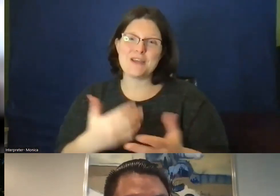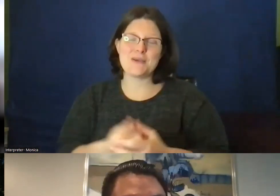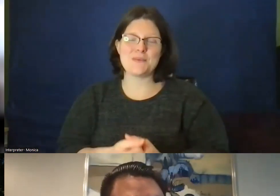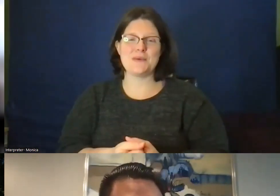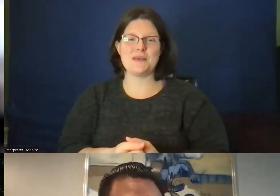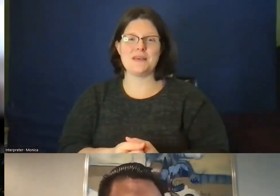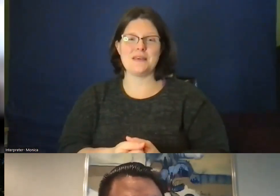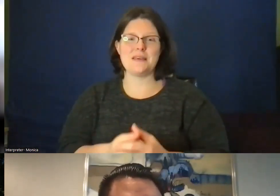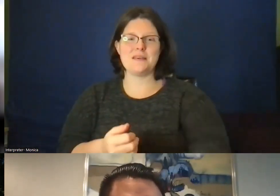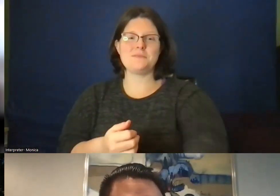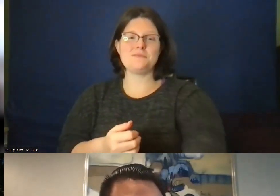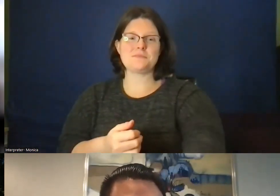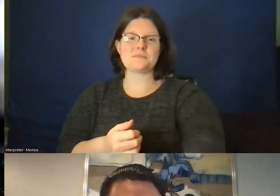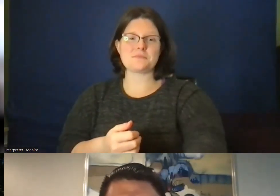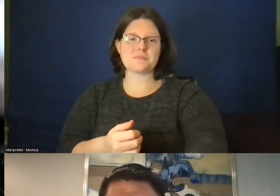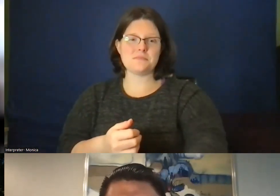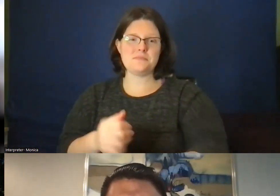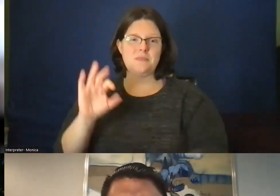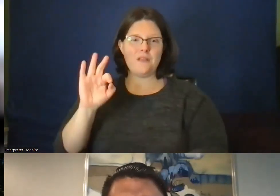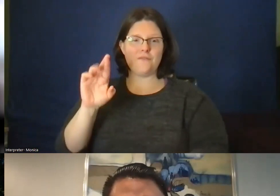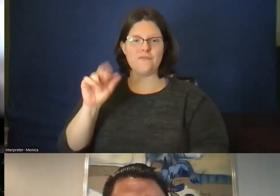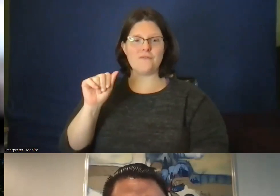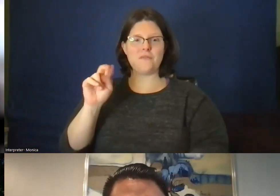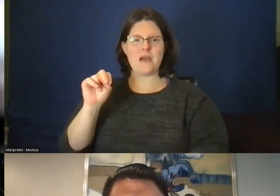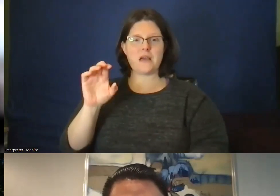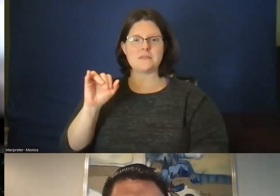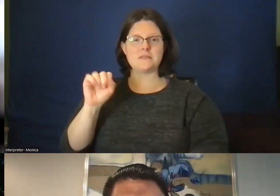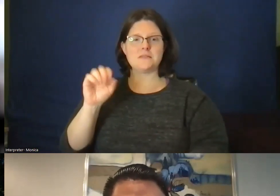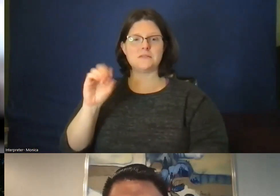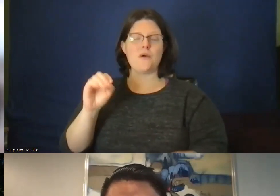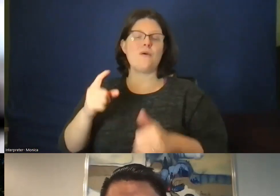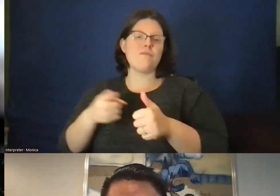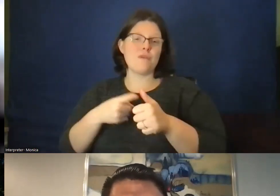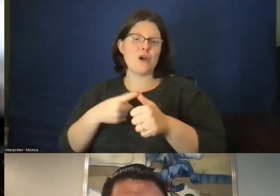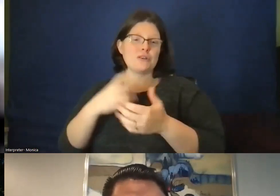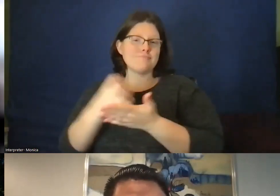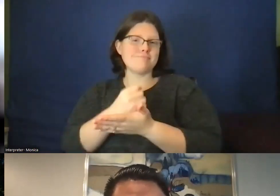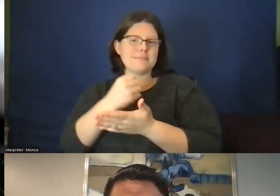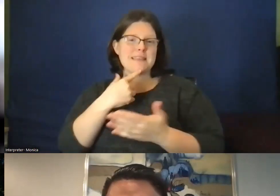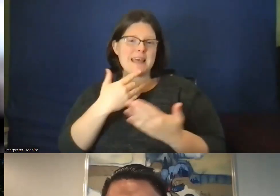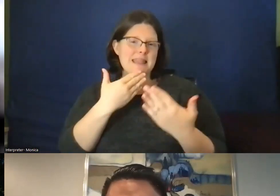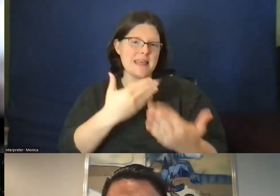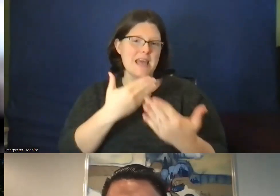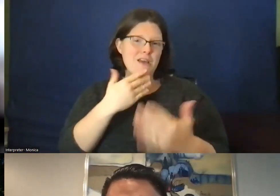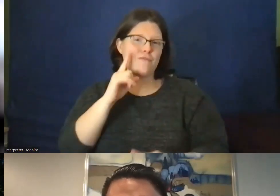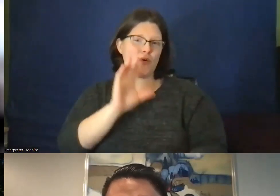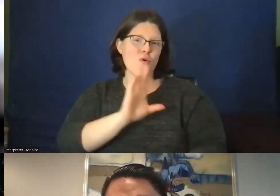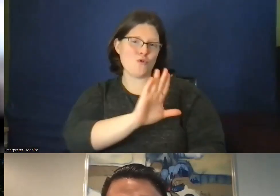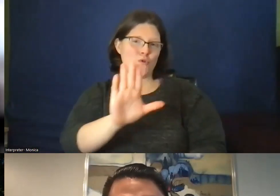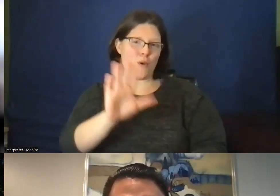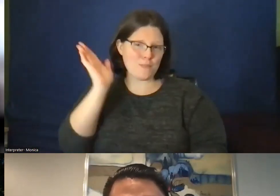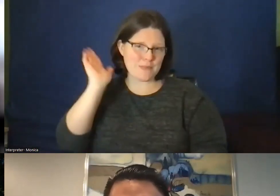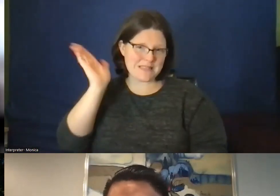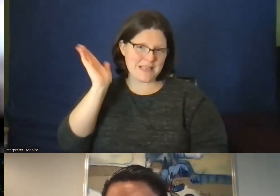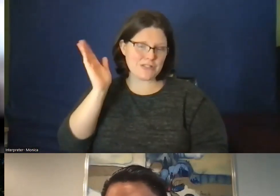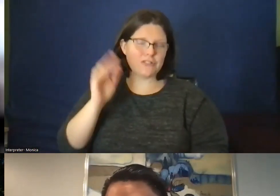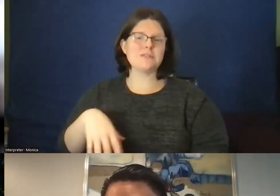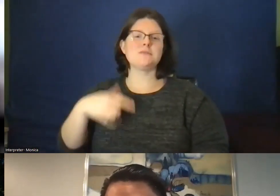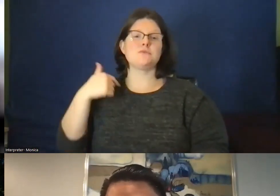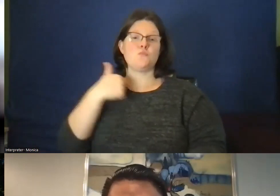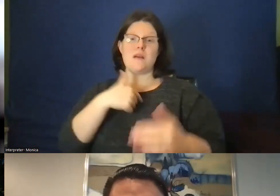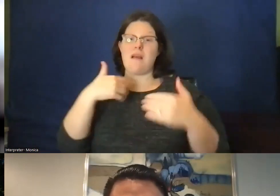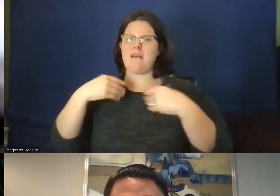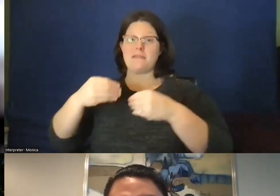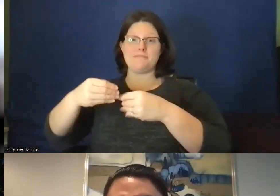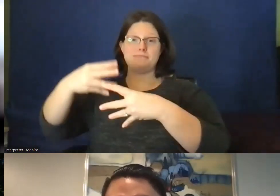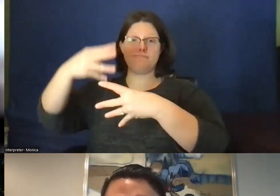first of all, thank you, Christy and Irfan, for your amazing presentations. We really appreciate them. And we have a lot of questions in the